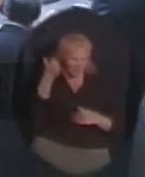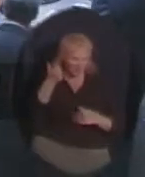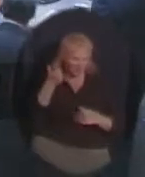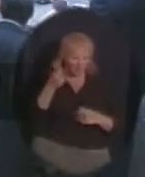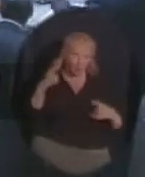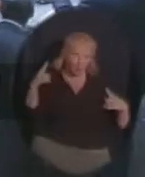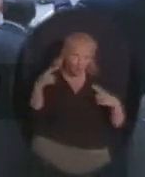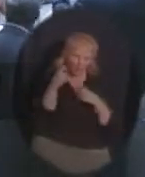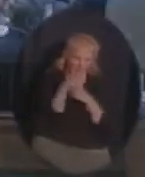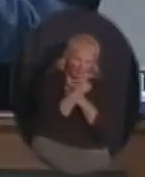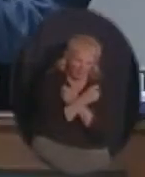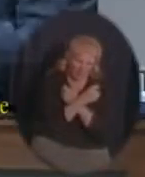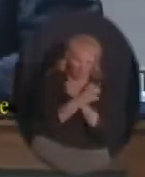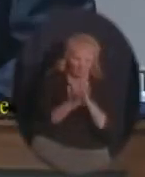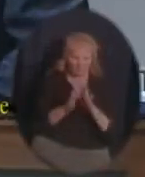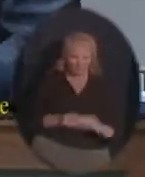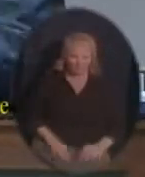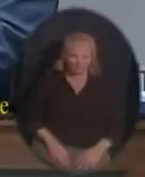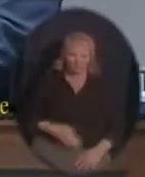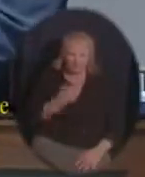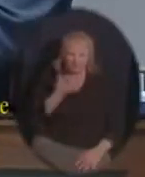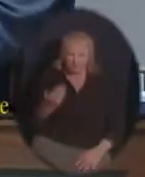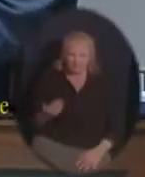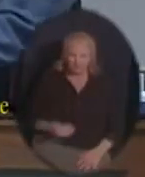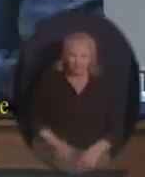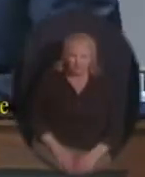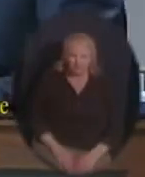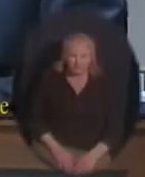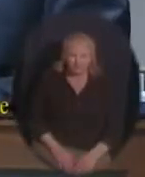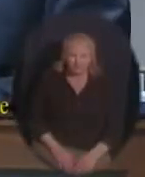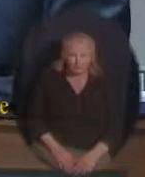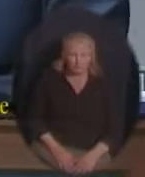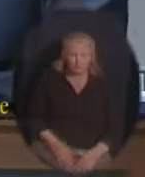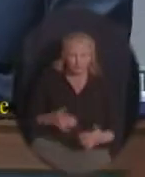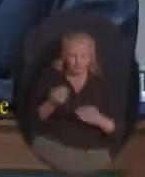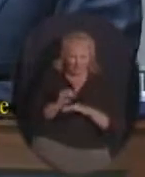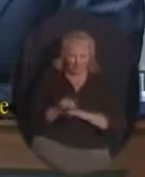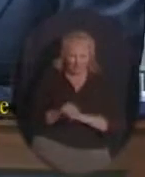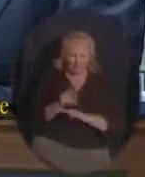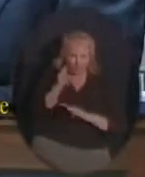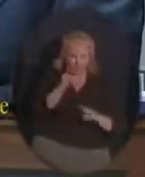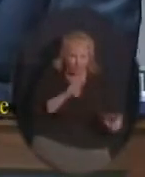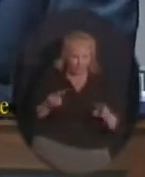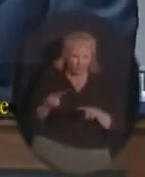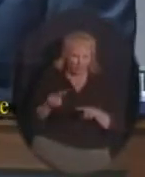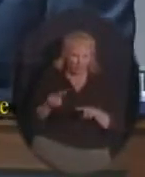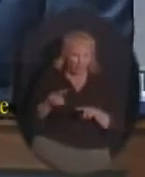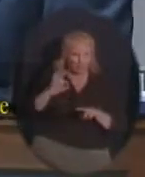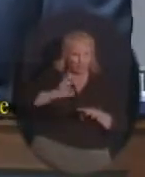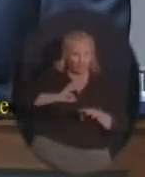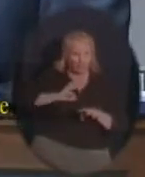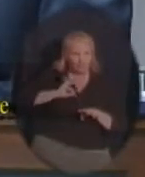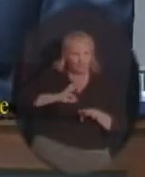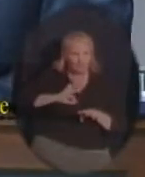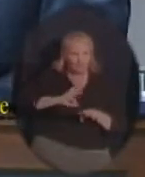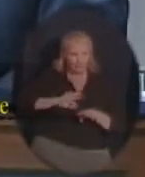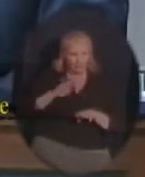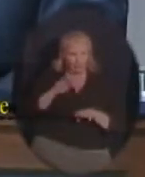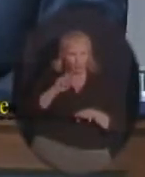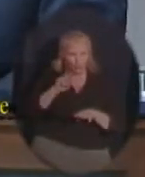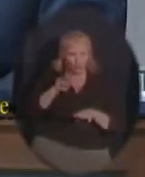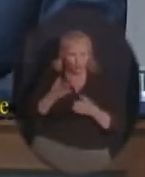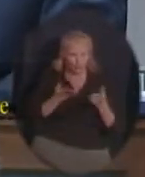it? Yes. Thank you very much. This evening, like you said, we're looking at the benefit broker services a request for proposal.